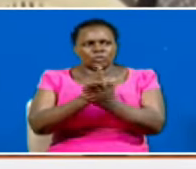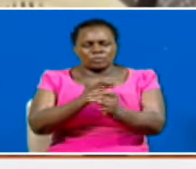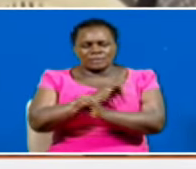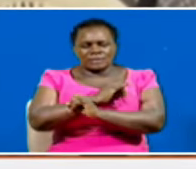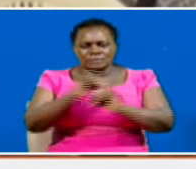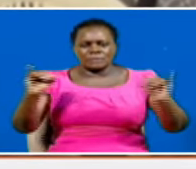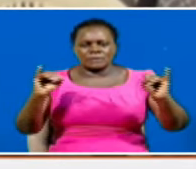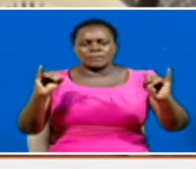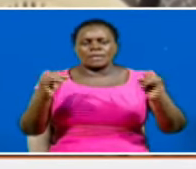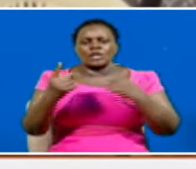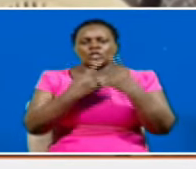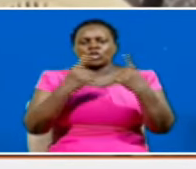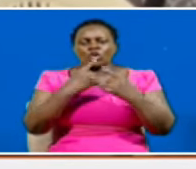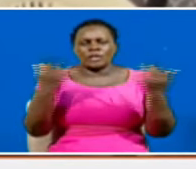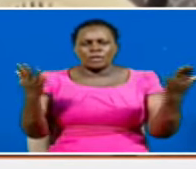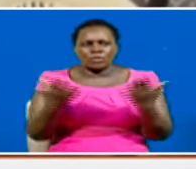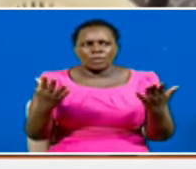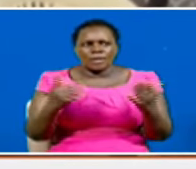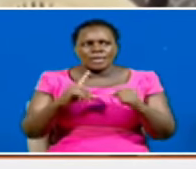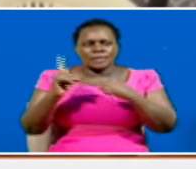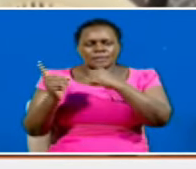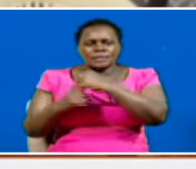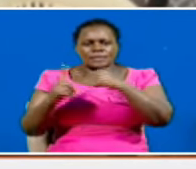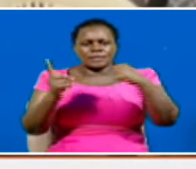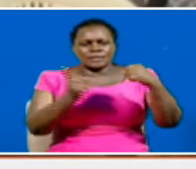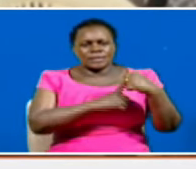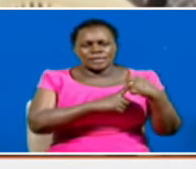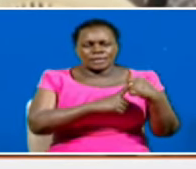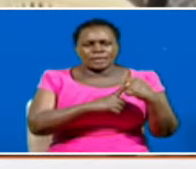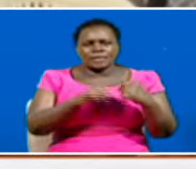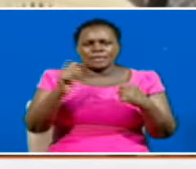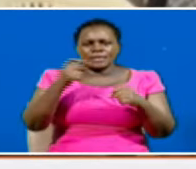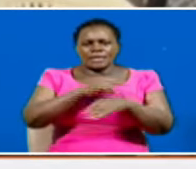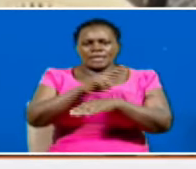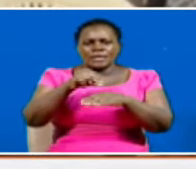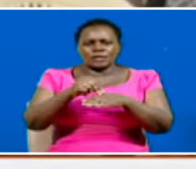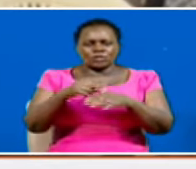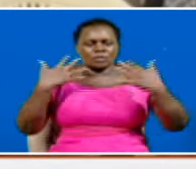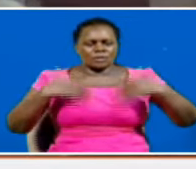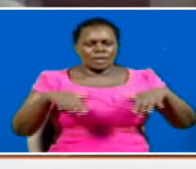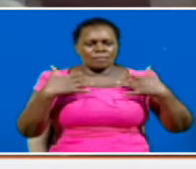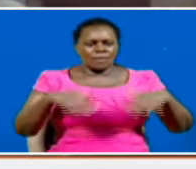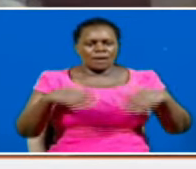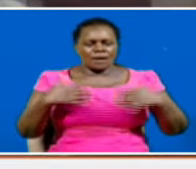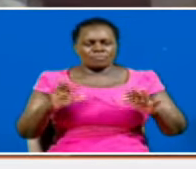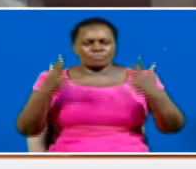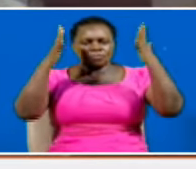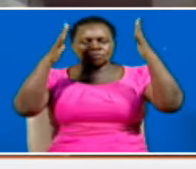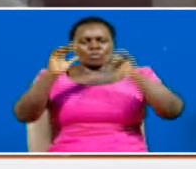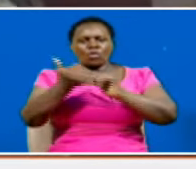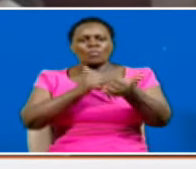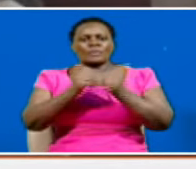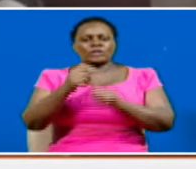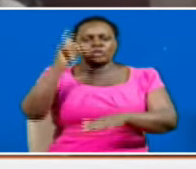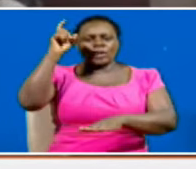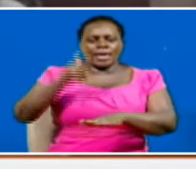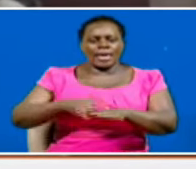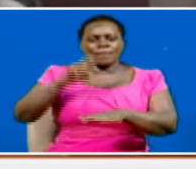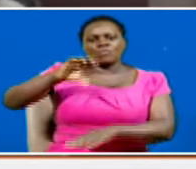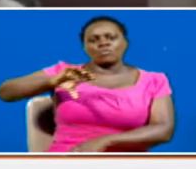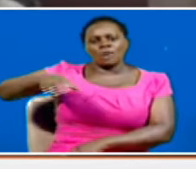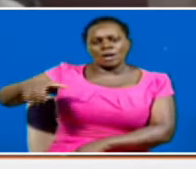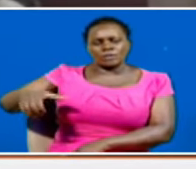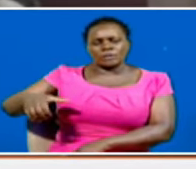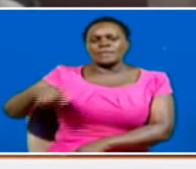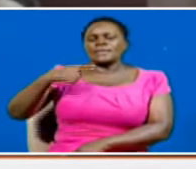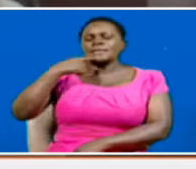transparency. Speaking at the 62nd edition of the Kenya National Drama and Film Festival's contest in Embu County,